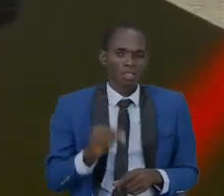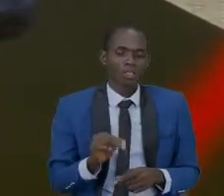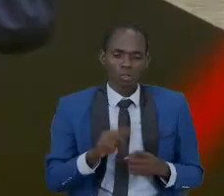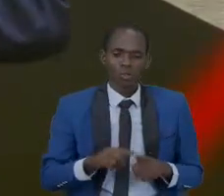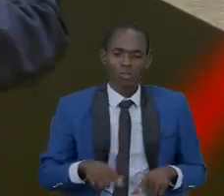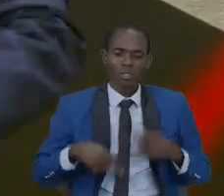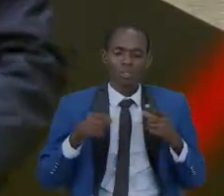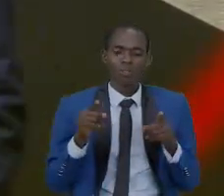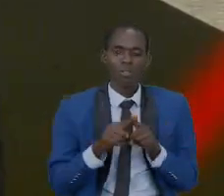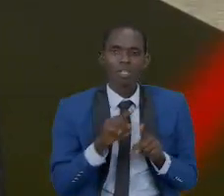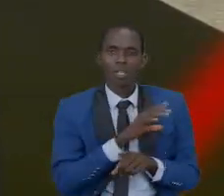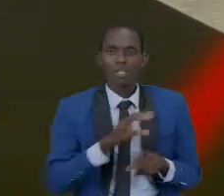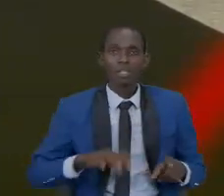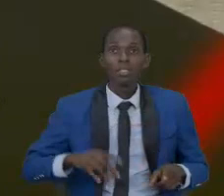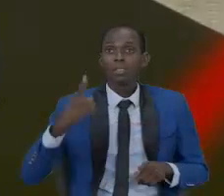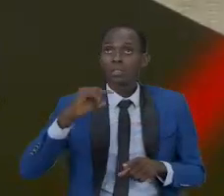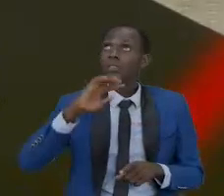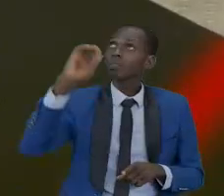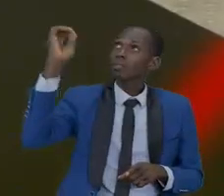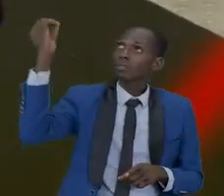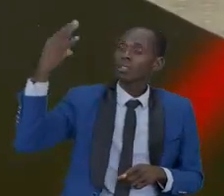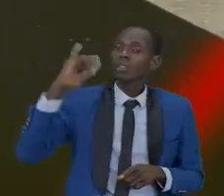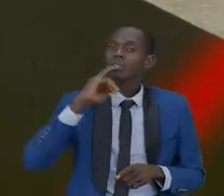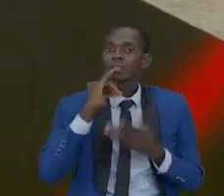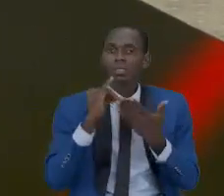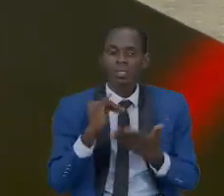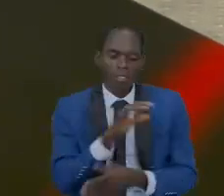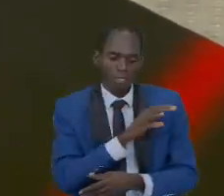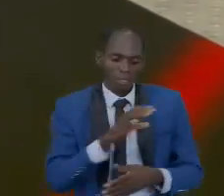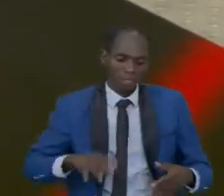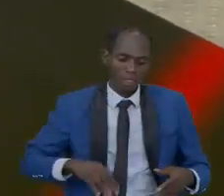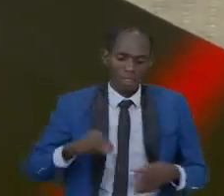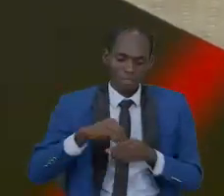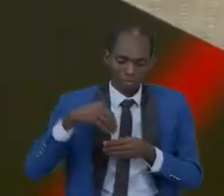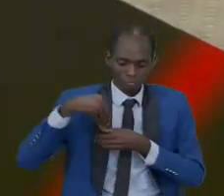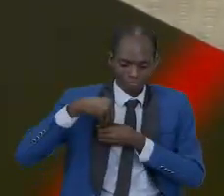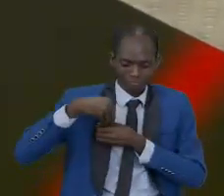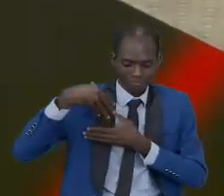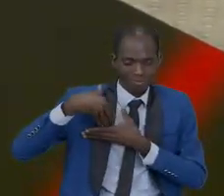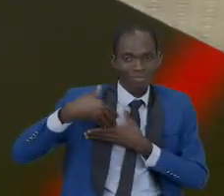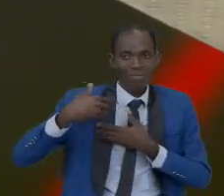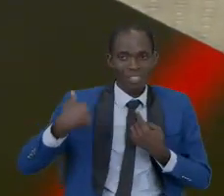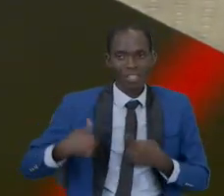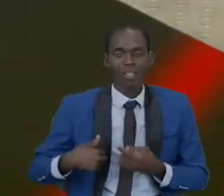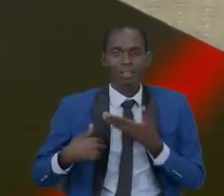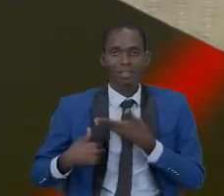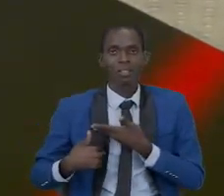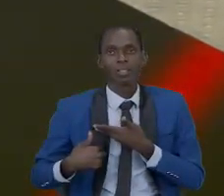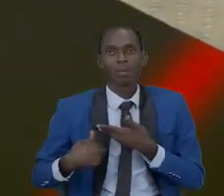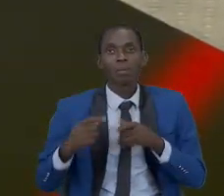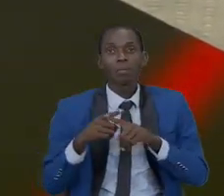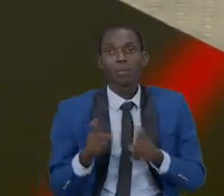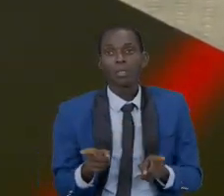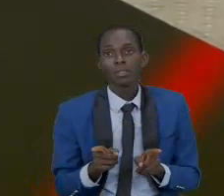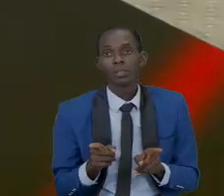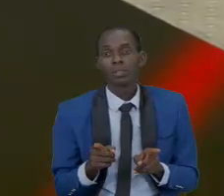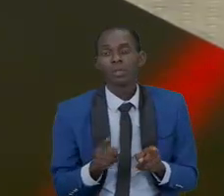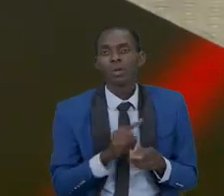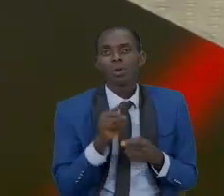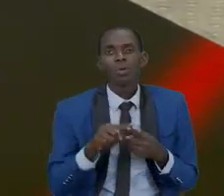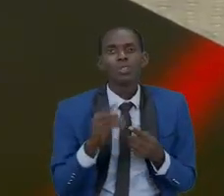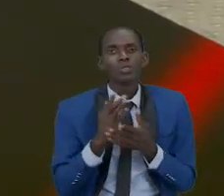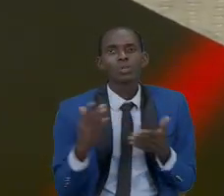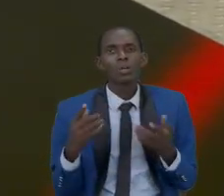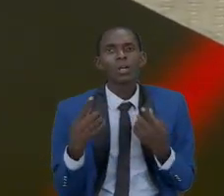Christ The Grace is there the Christ is there he lives on the inside of you but when something